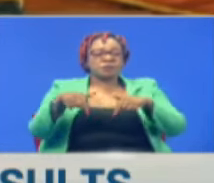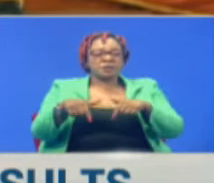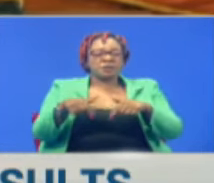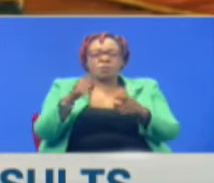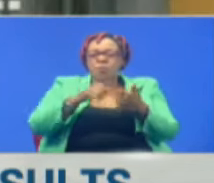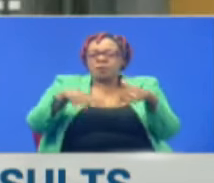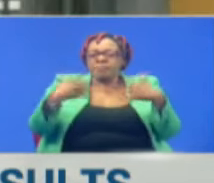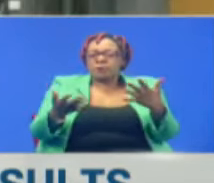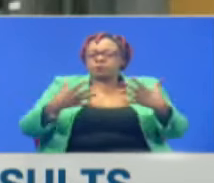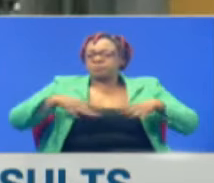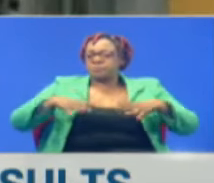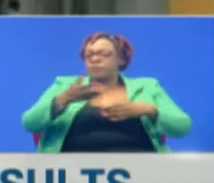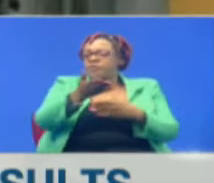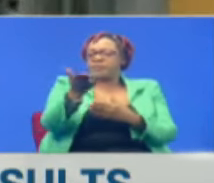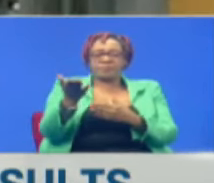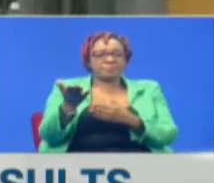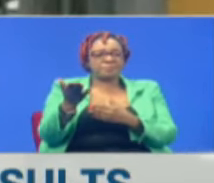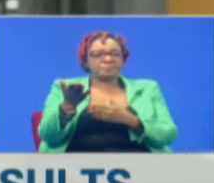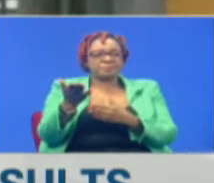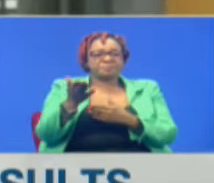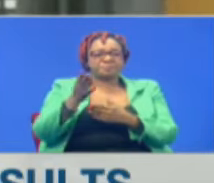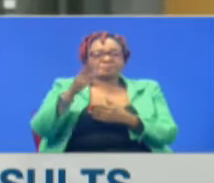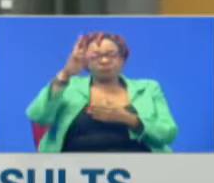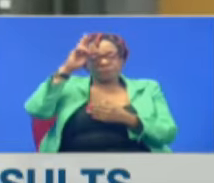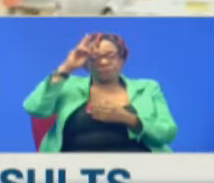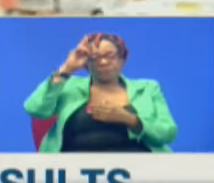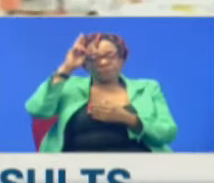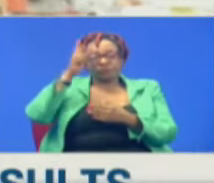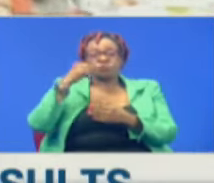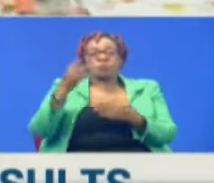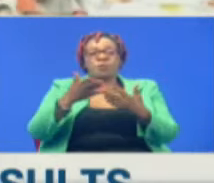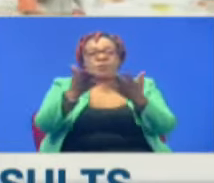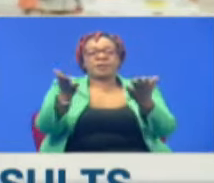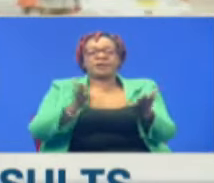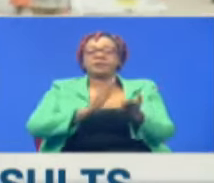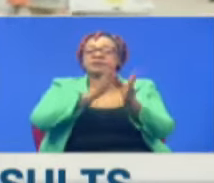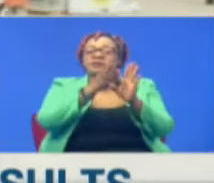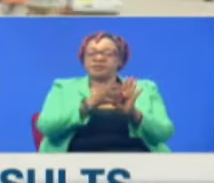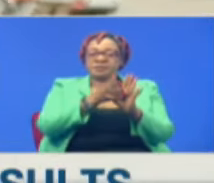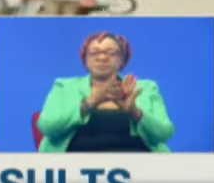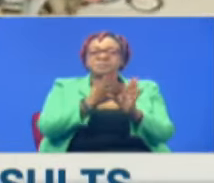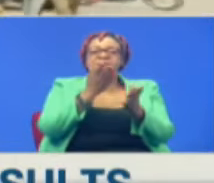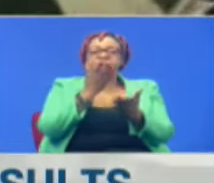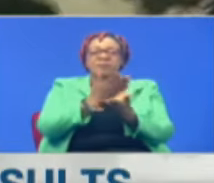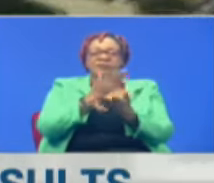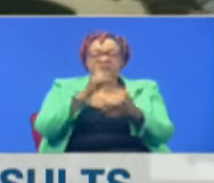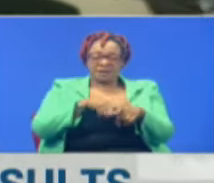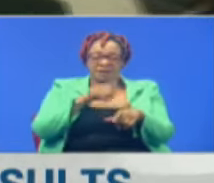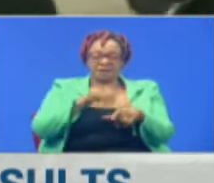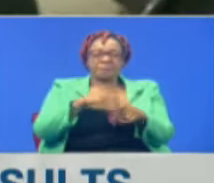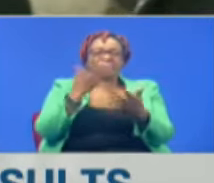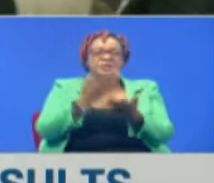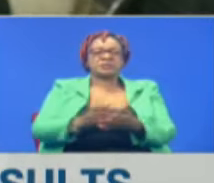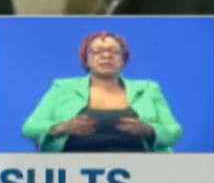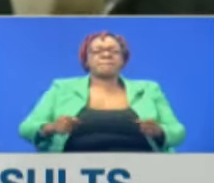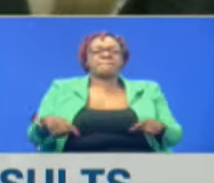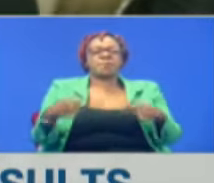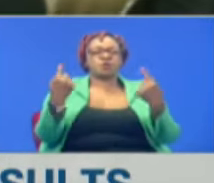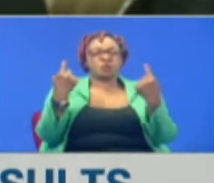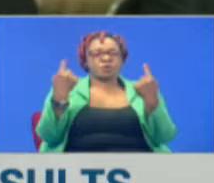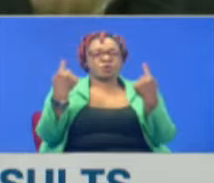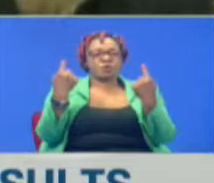the ordinary monarchy? Police on standby had to intervene as things got out of hand. The Lord have